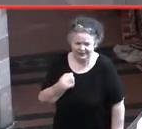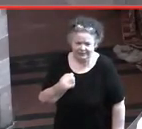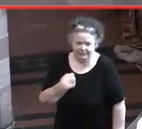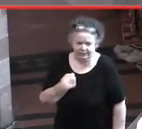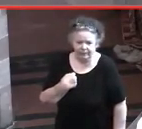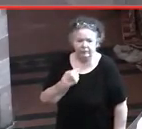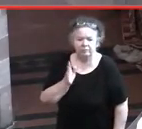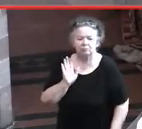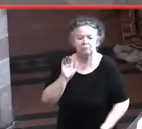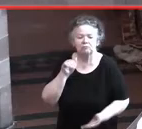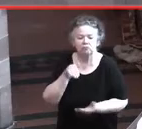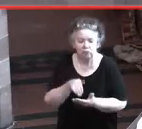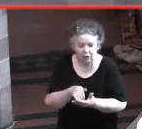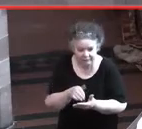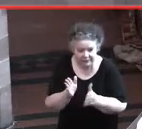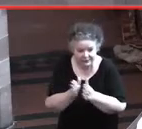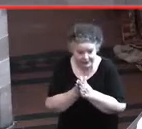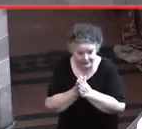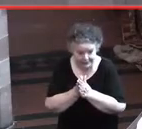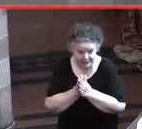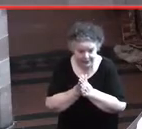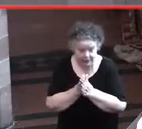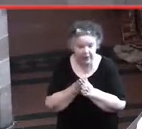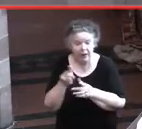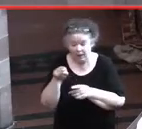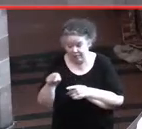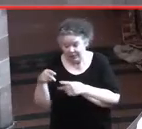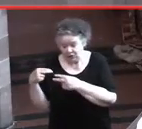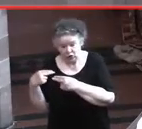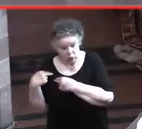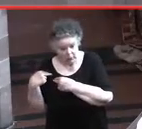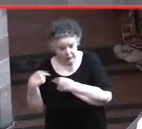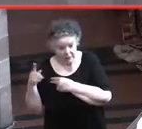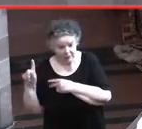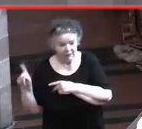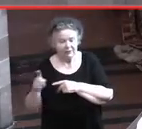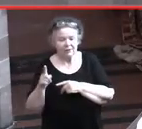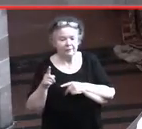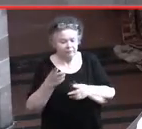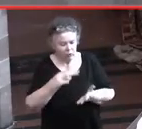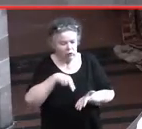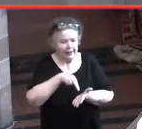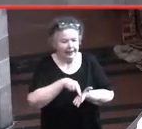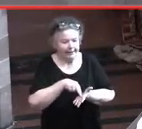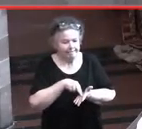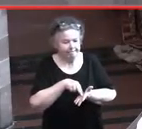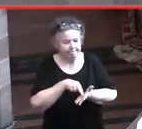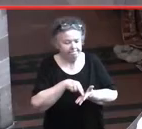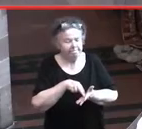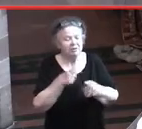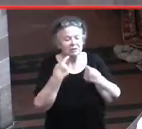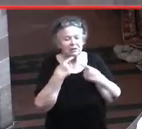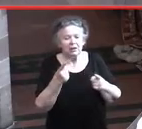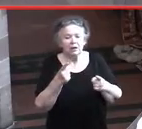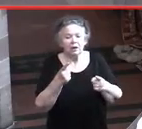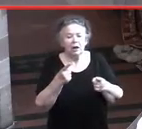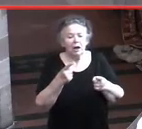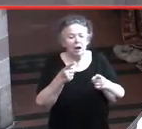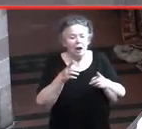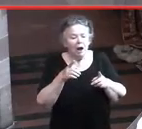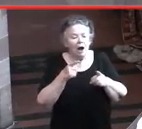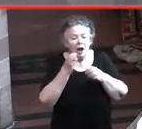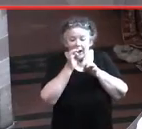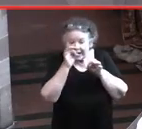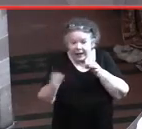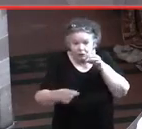When it came to the Sunday, the steward did what she had refused to do up till then and always asked